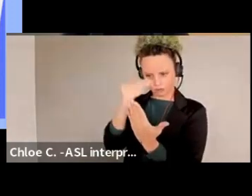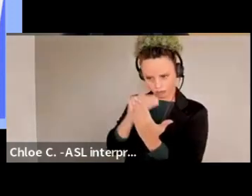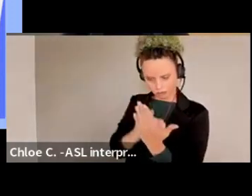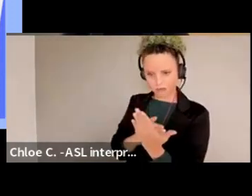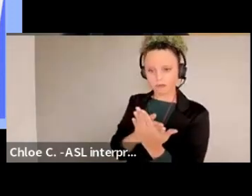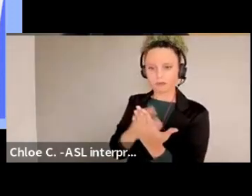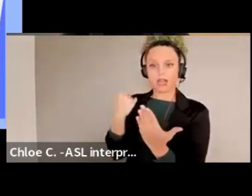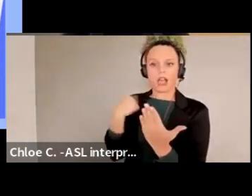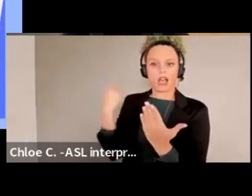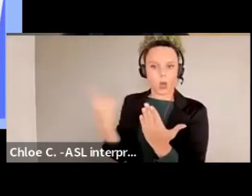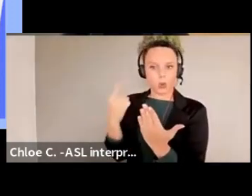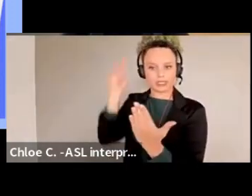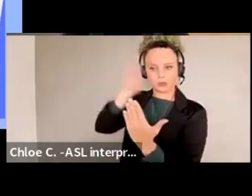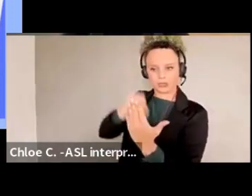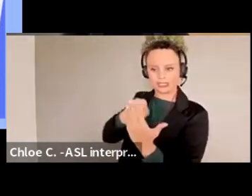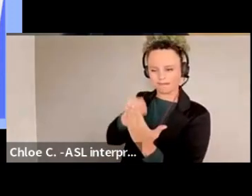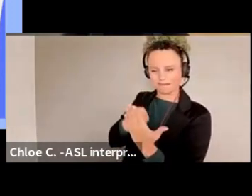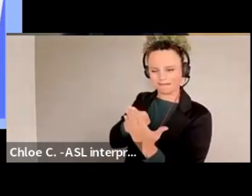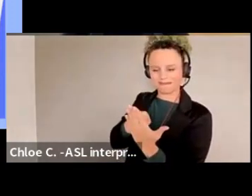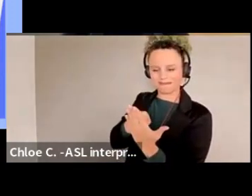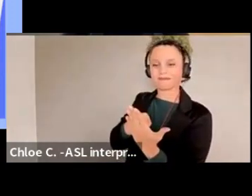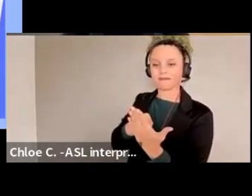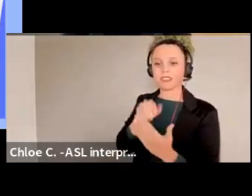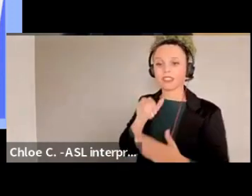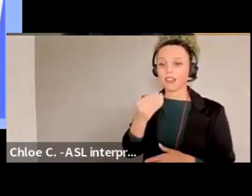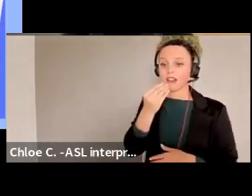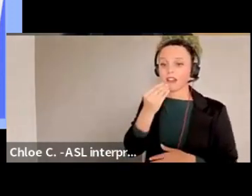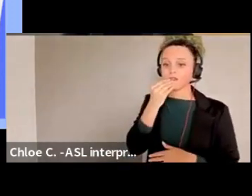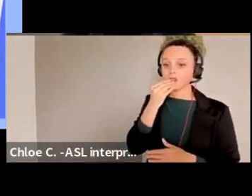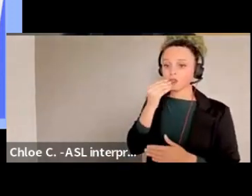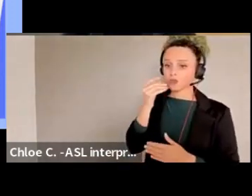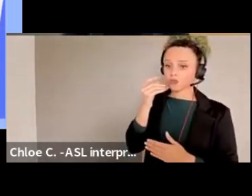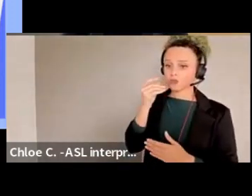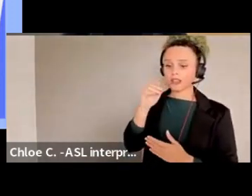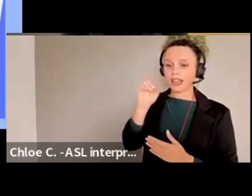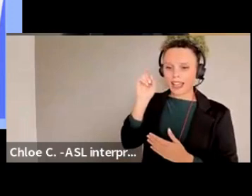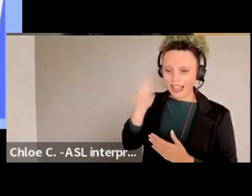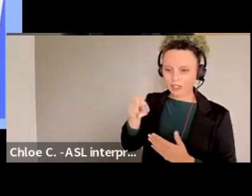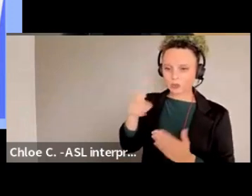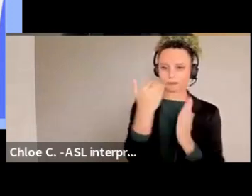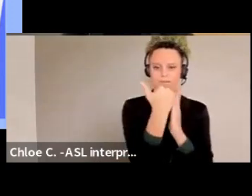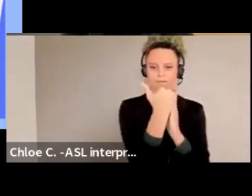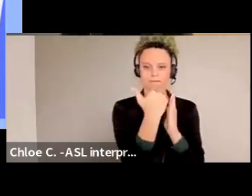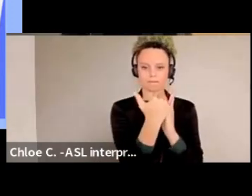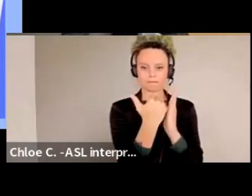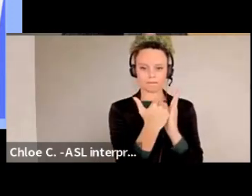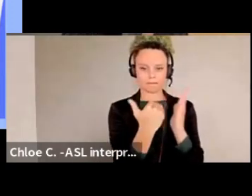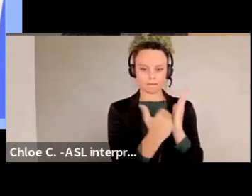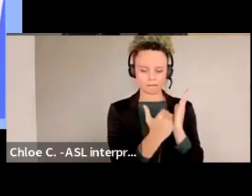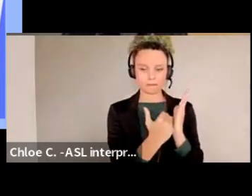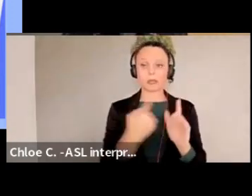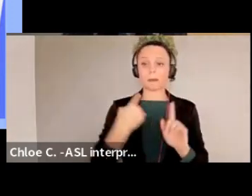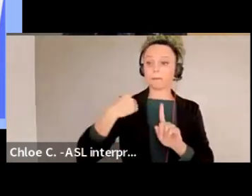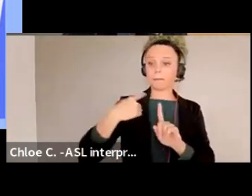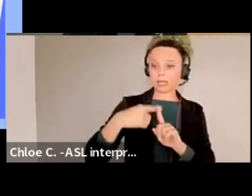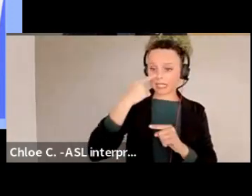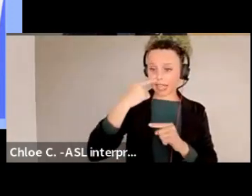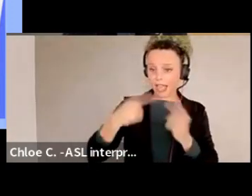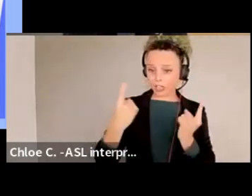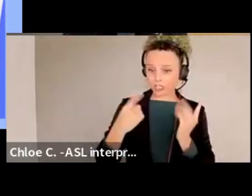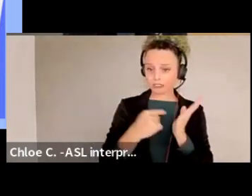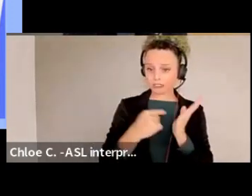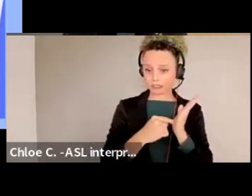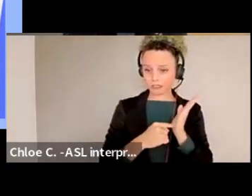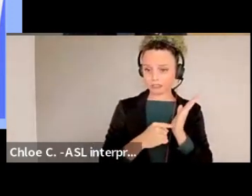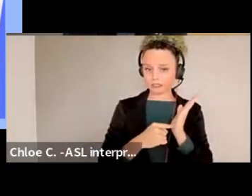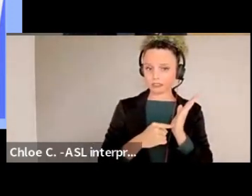everything that I come in contact with. So I always read labels, and every packaged food item